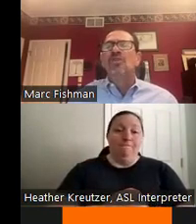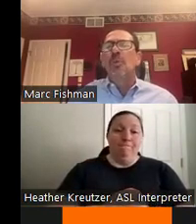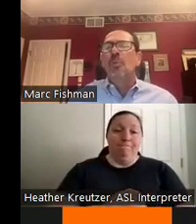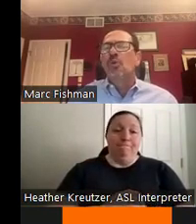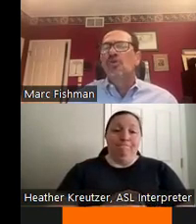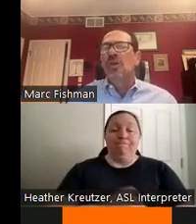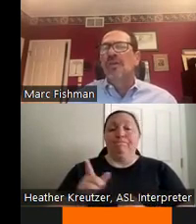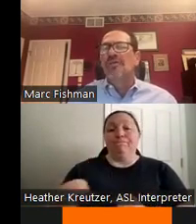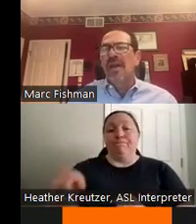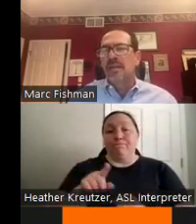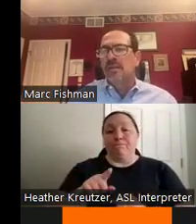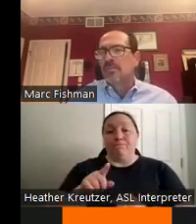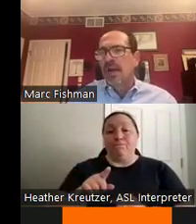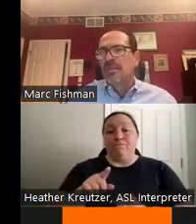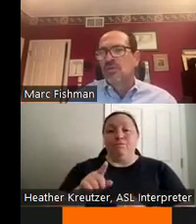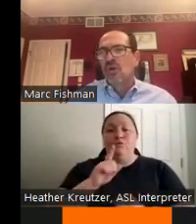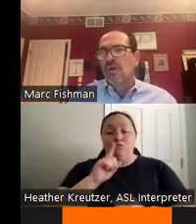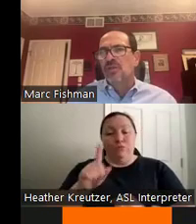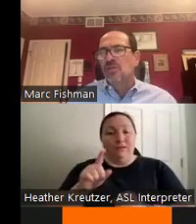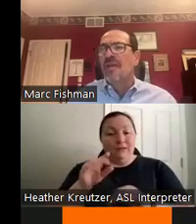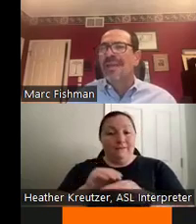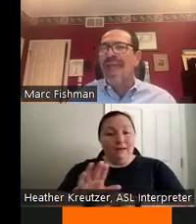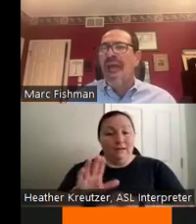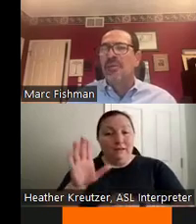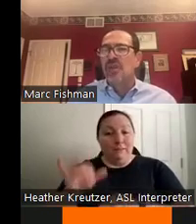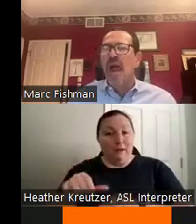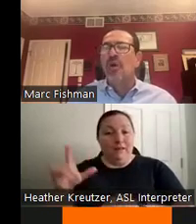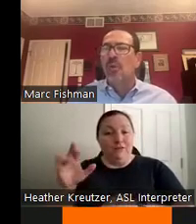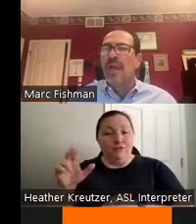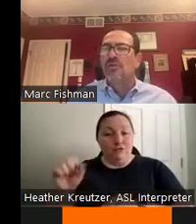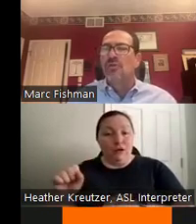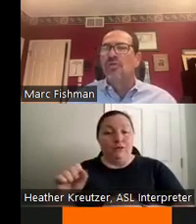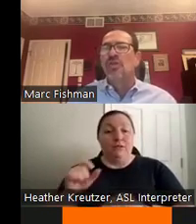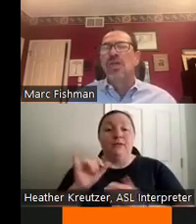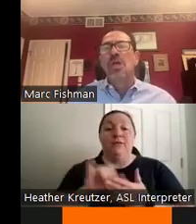have been disproportionately affected by this crisis. Now, that gap is